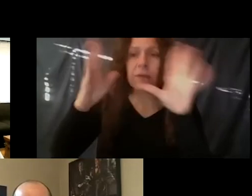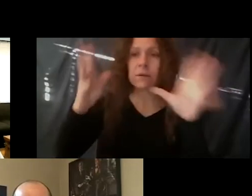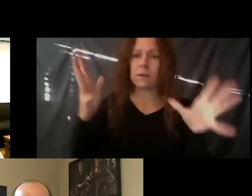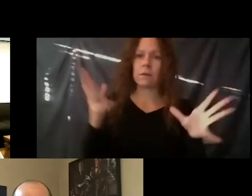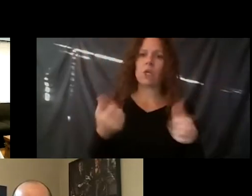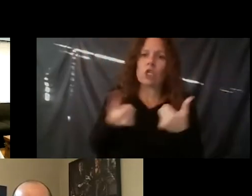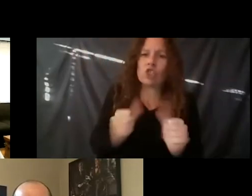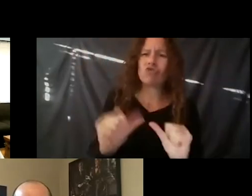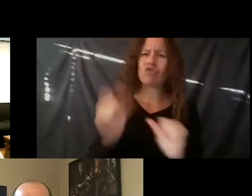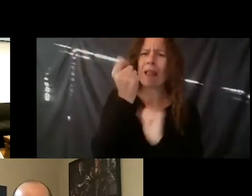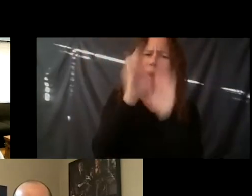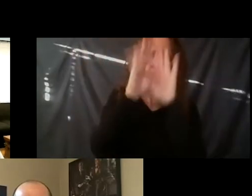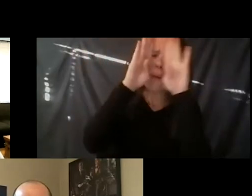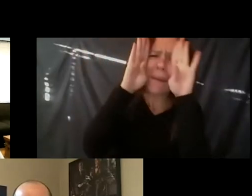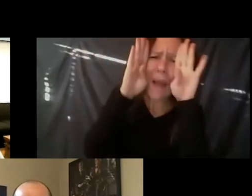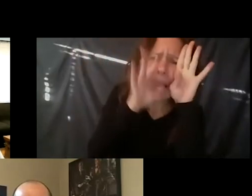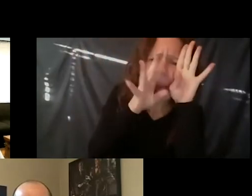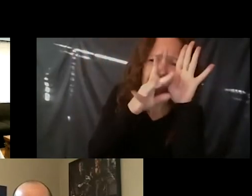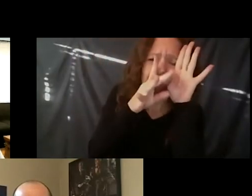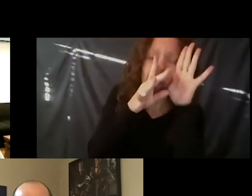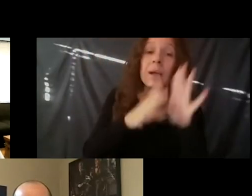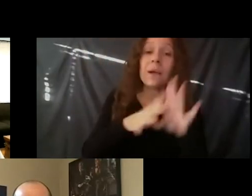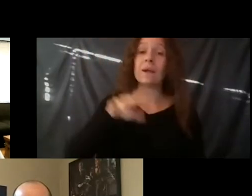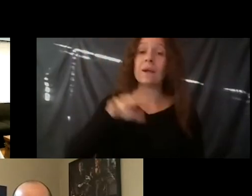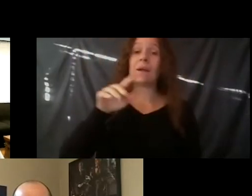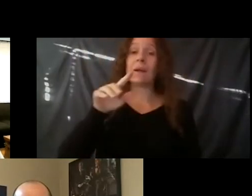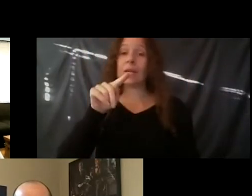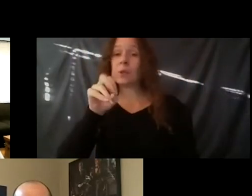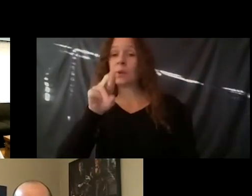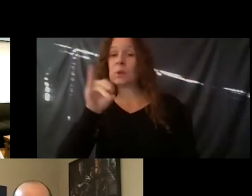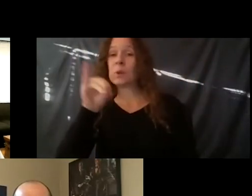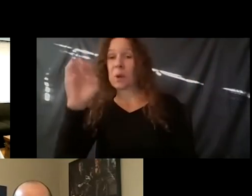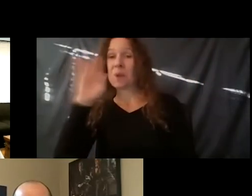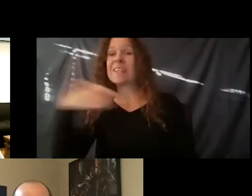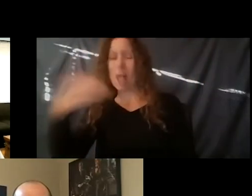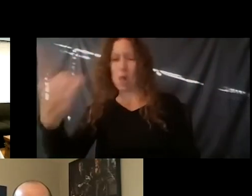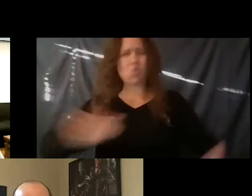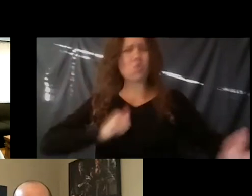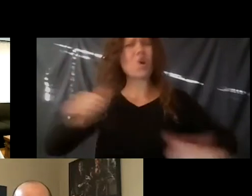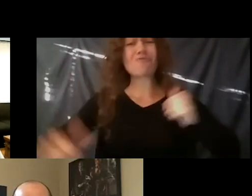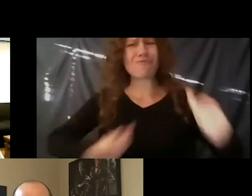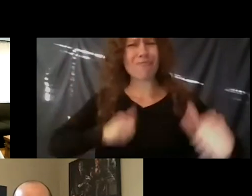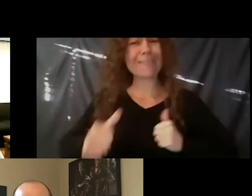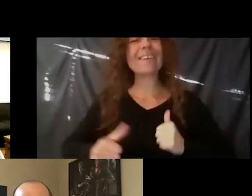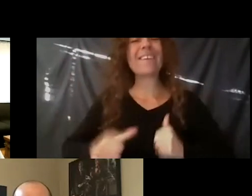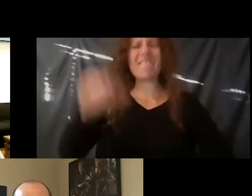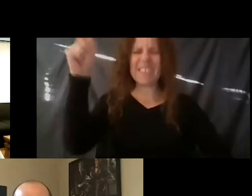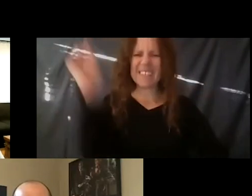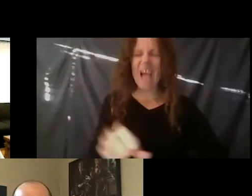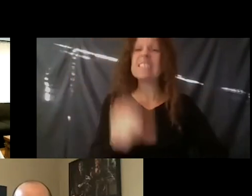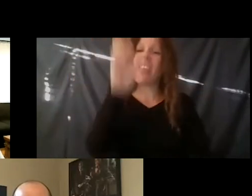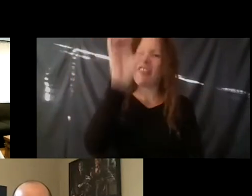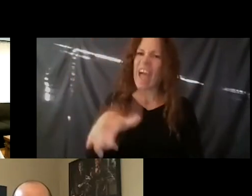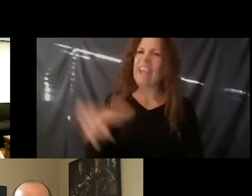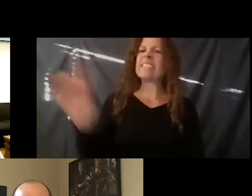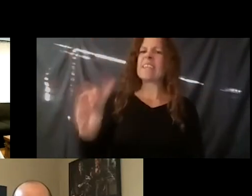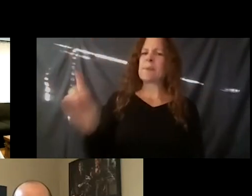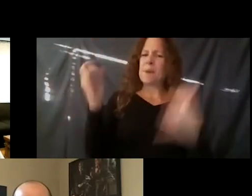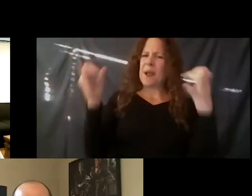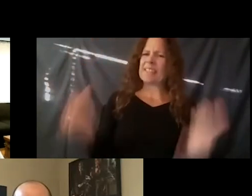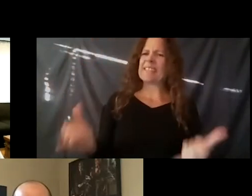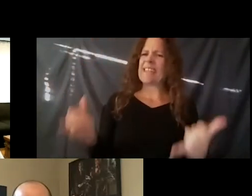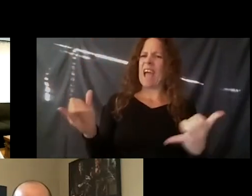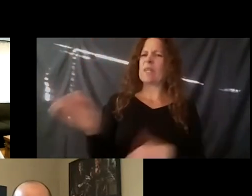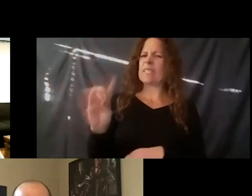a few word in. Tori will tell you that we are aggressive. That's what that's what Democrats, now that we have